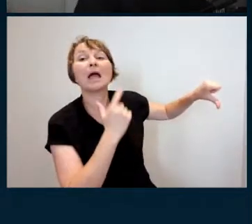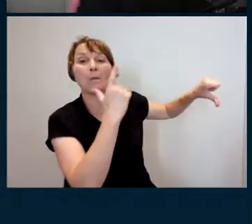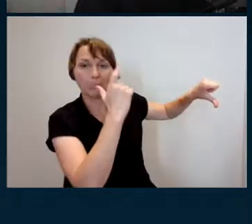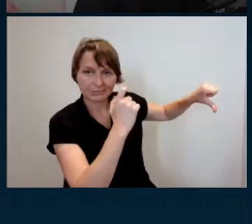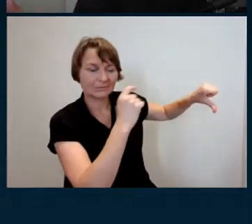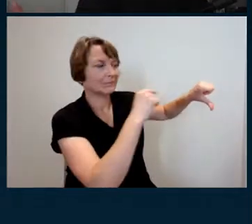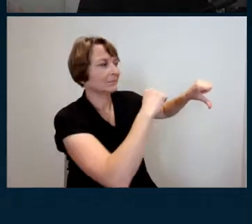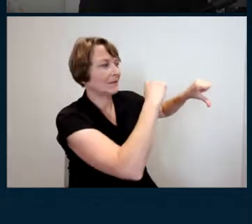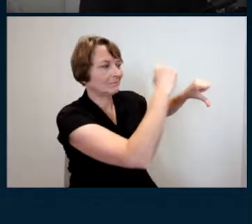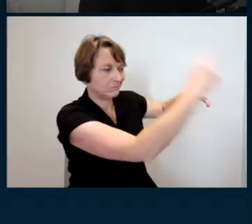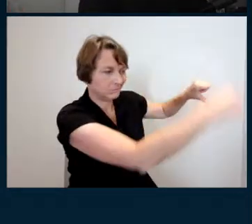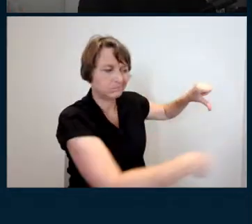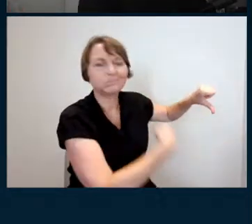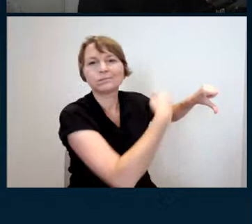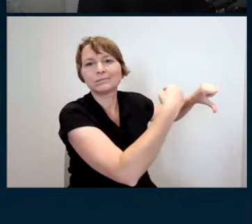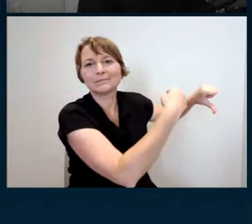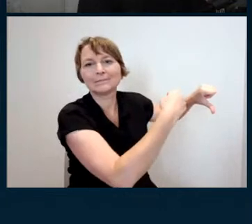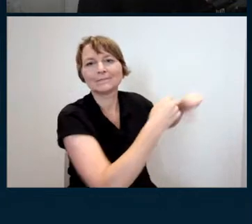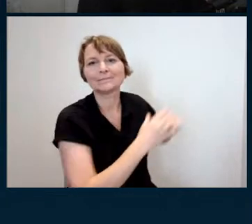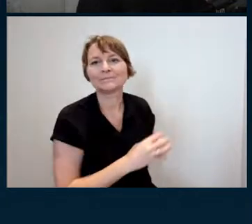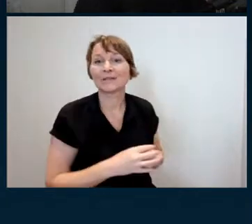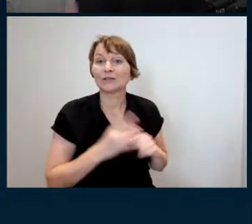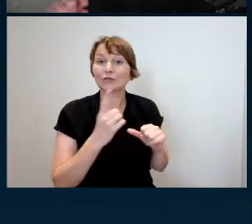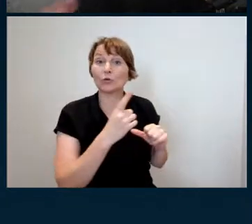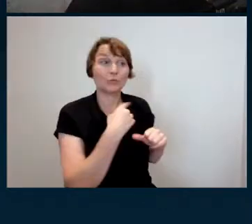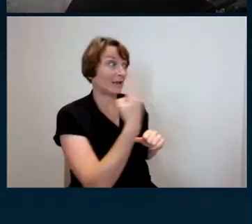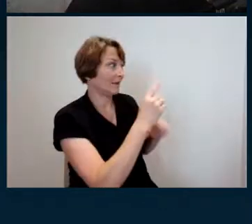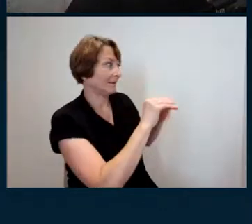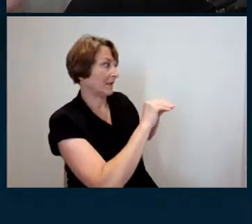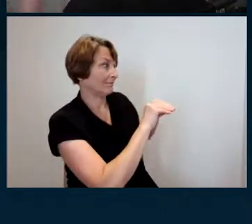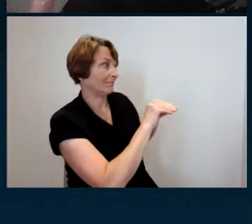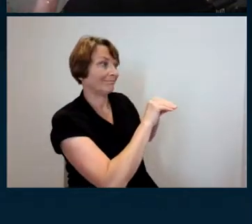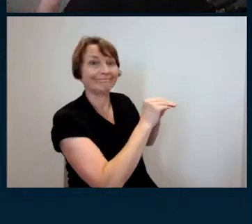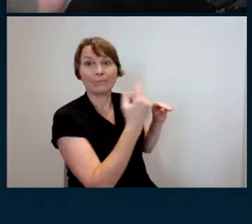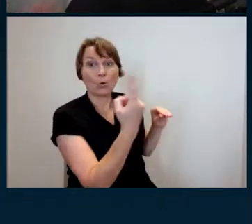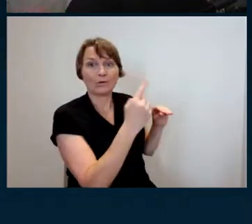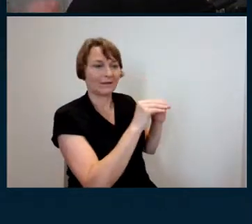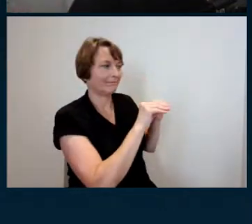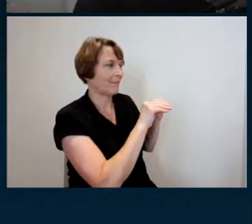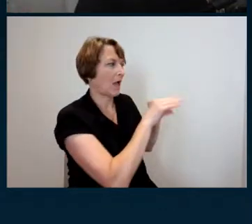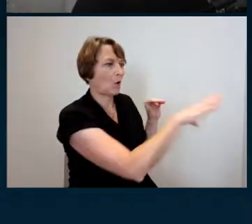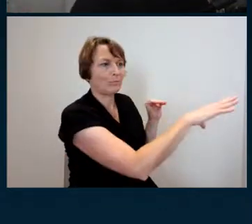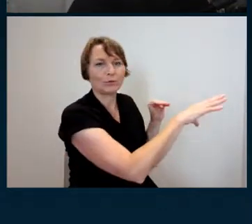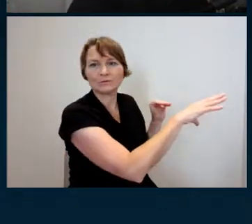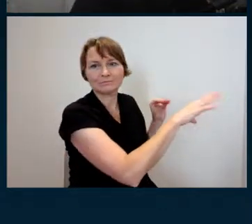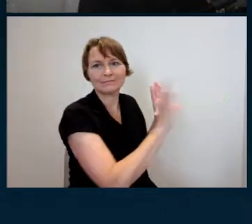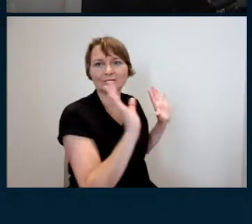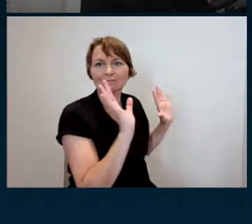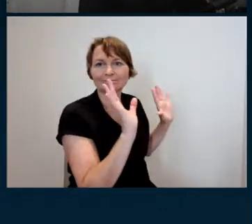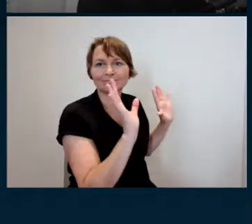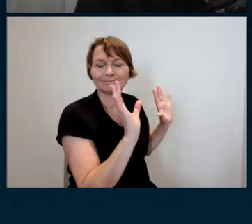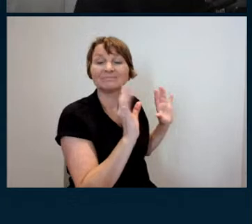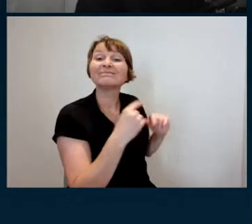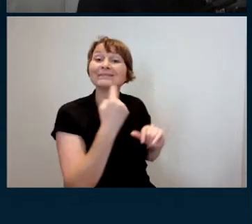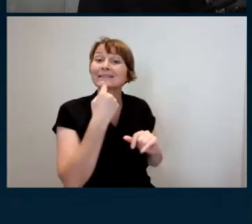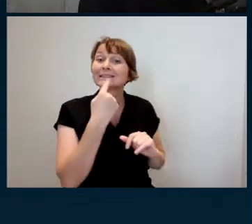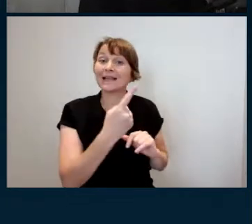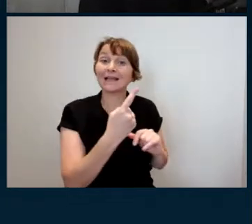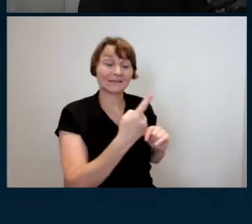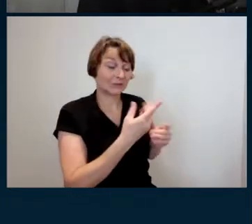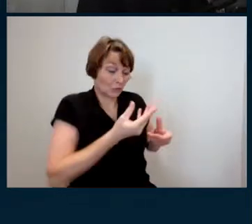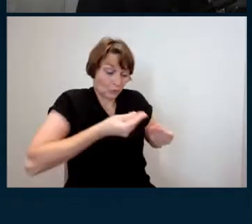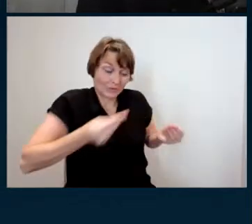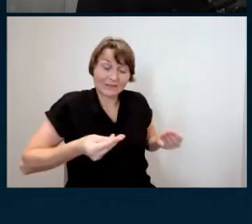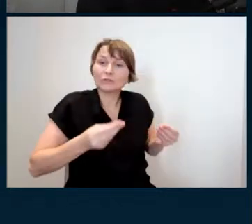the only thing they do is create an output. They create an output which says, this resource ID has triggered the poison